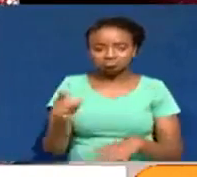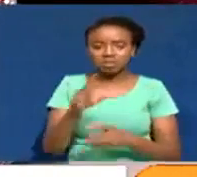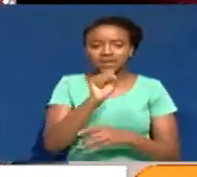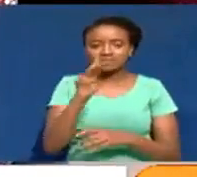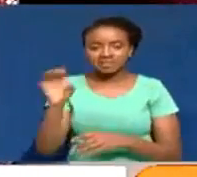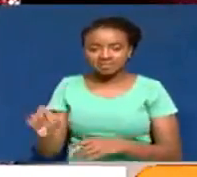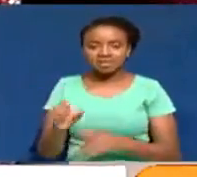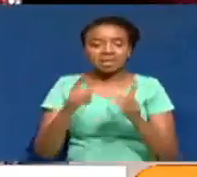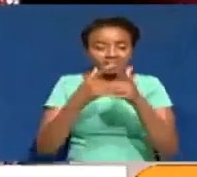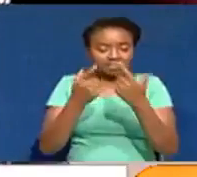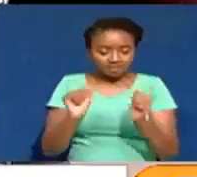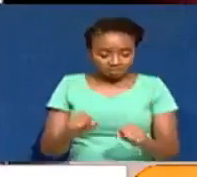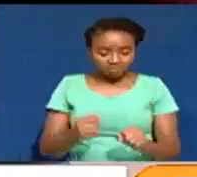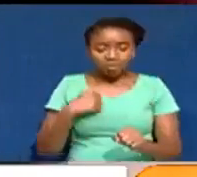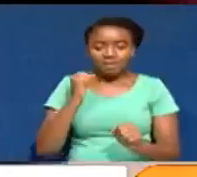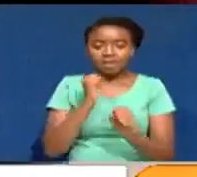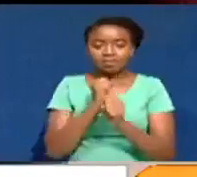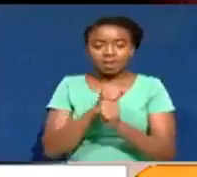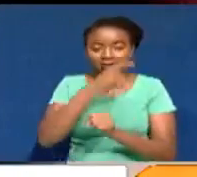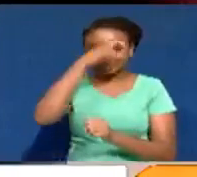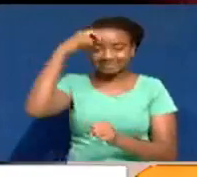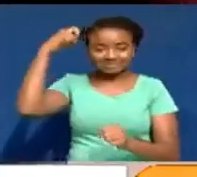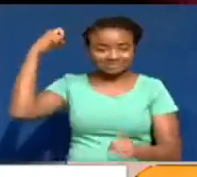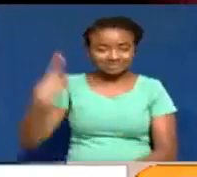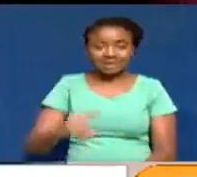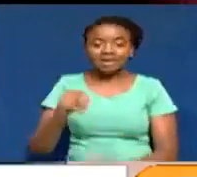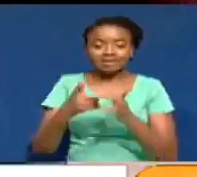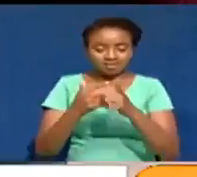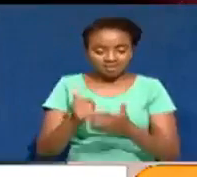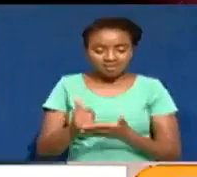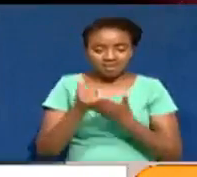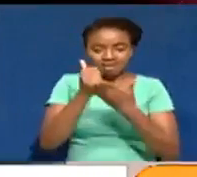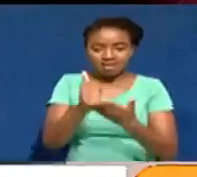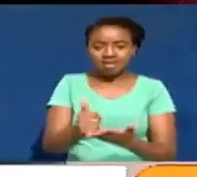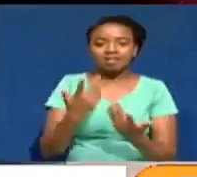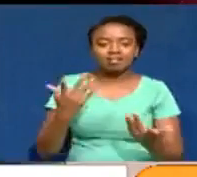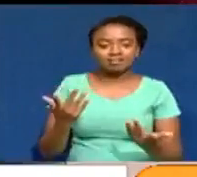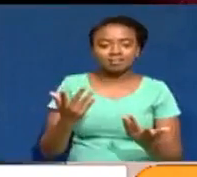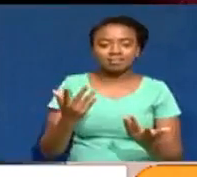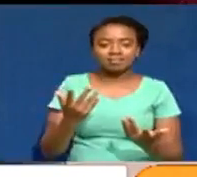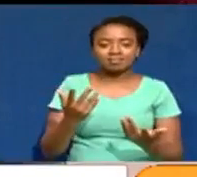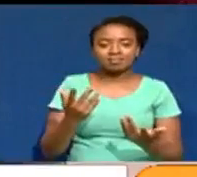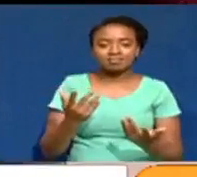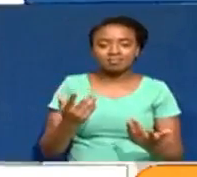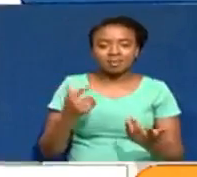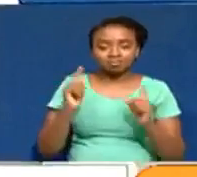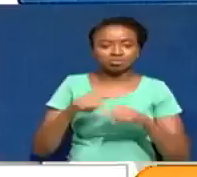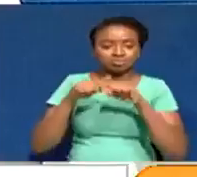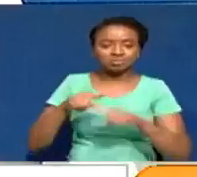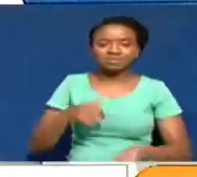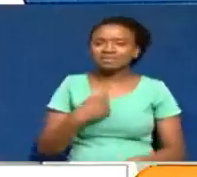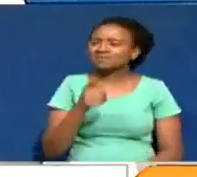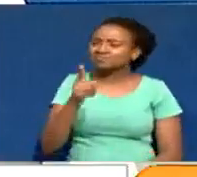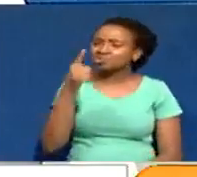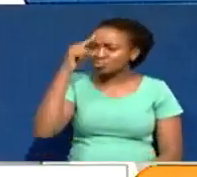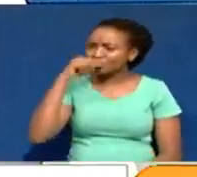able to work hard and ensure that I earn my living. I don't expect handouts, and that's why I'm a struggler. So how are you going to